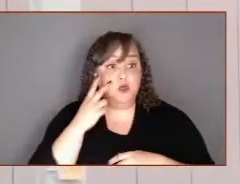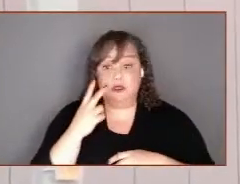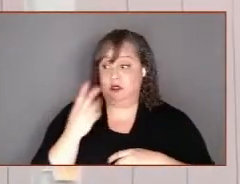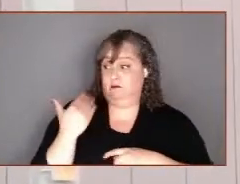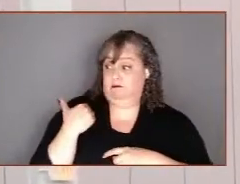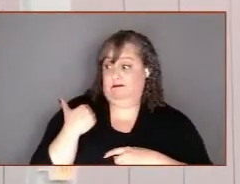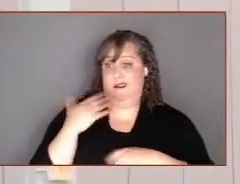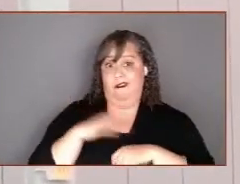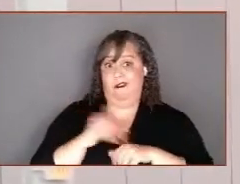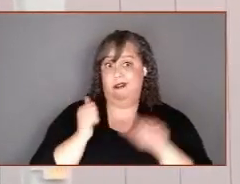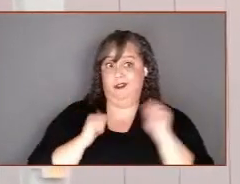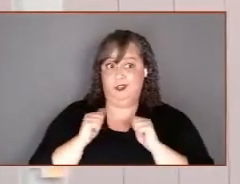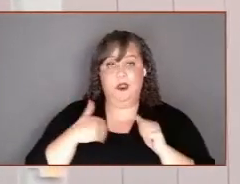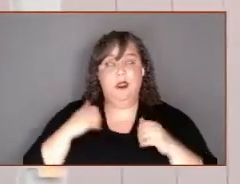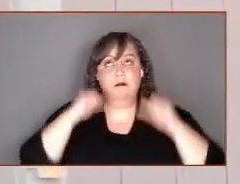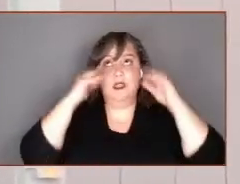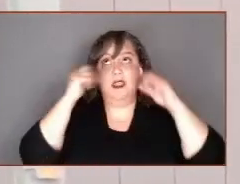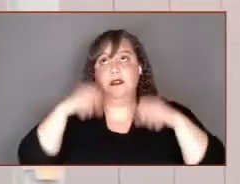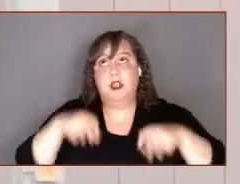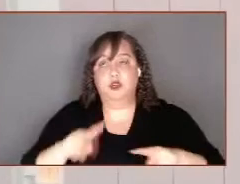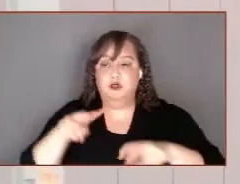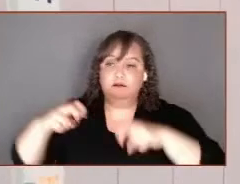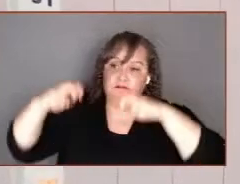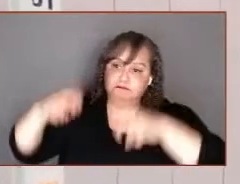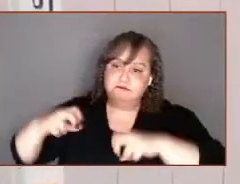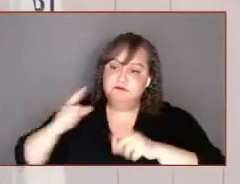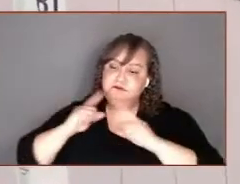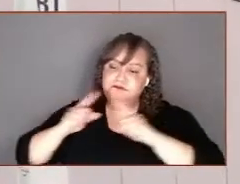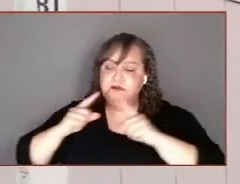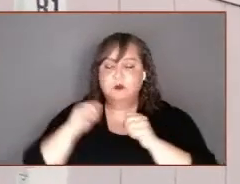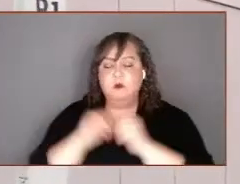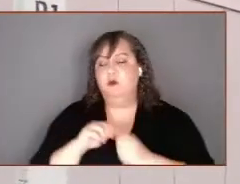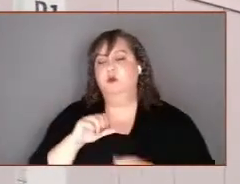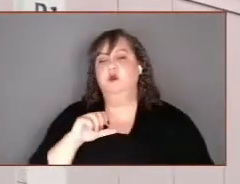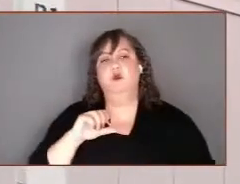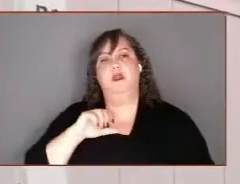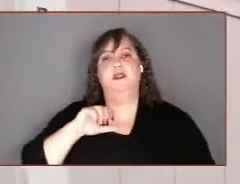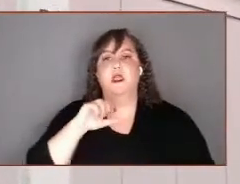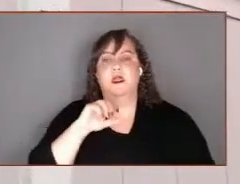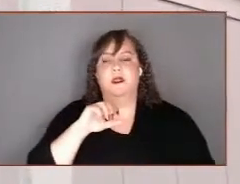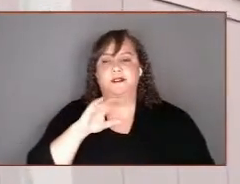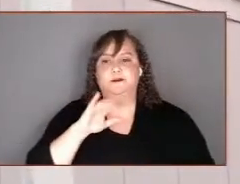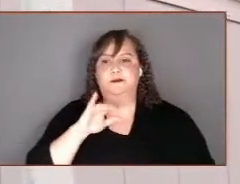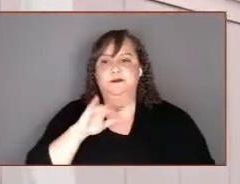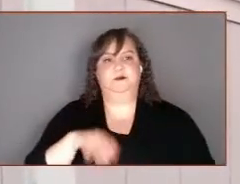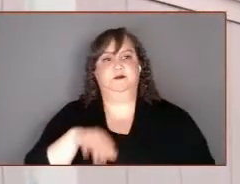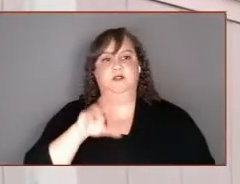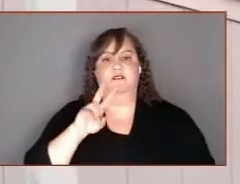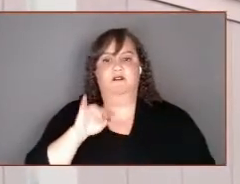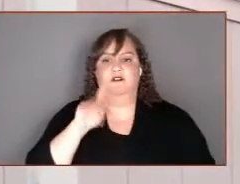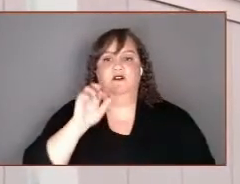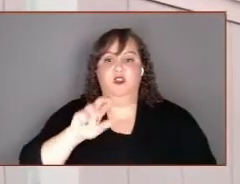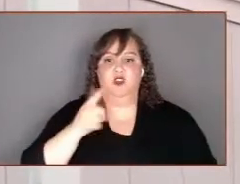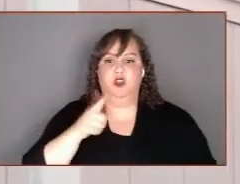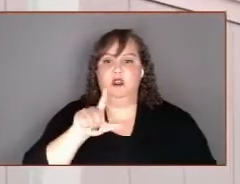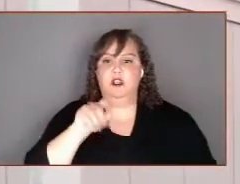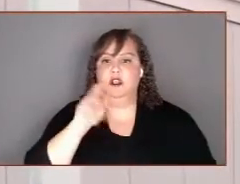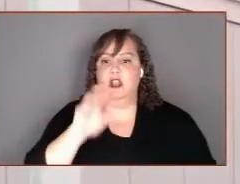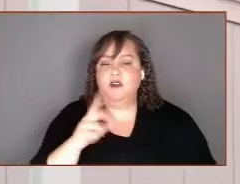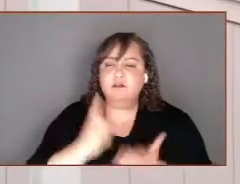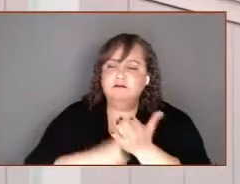Victor Glover and talk about this challenge and how it affects astronauts like him that might be end users of this technology today and might also get